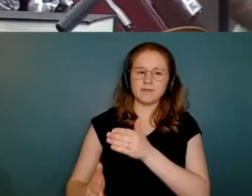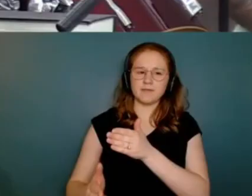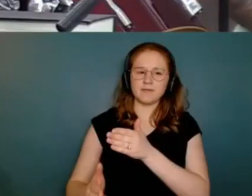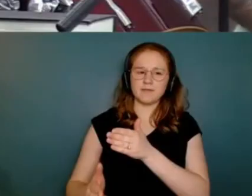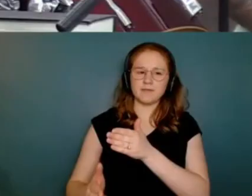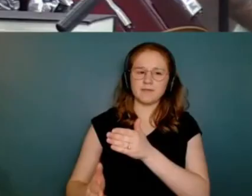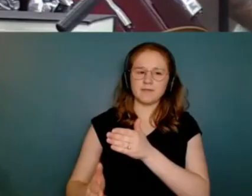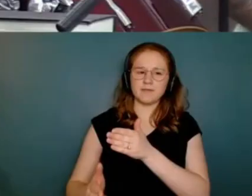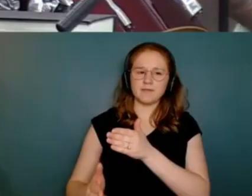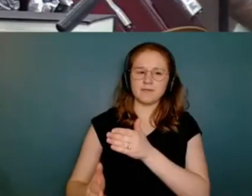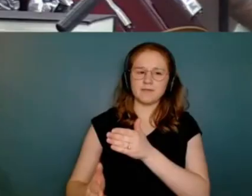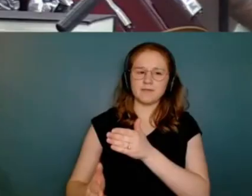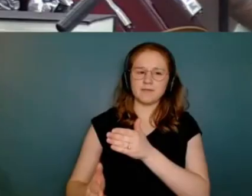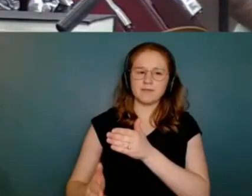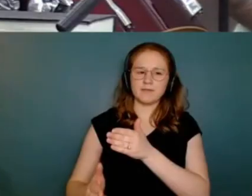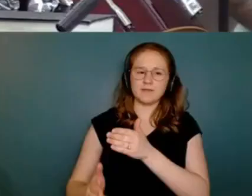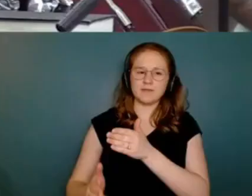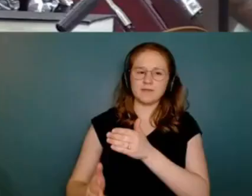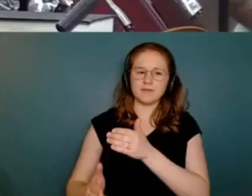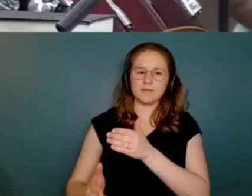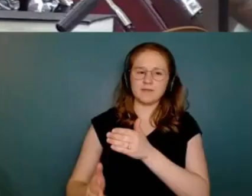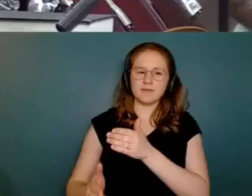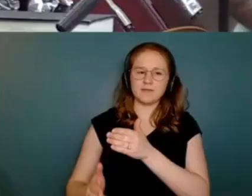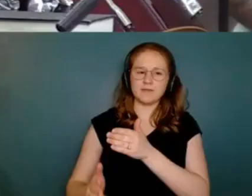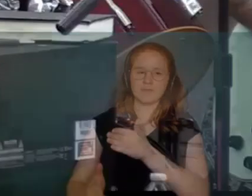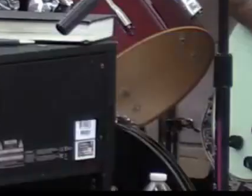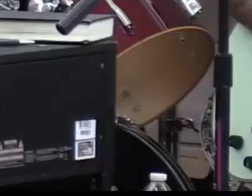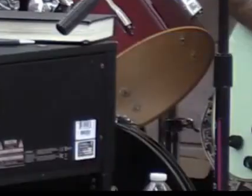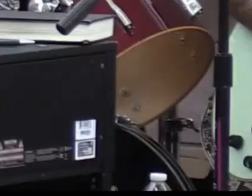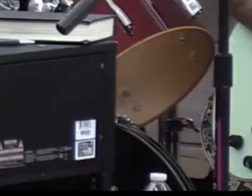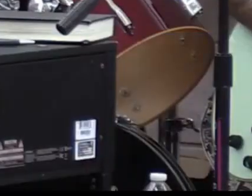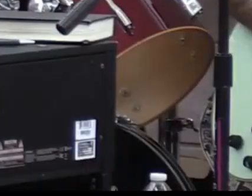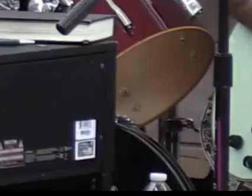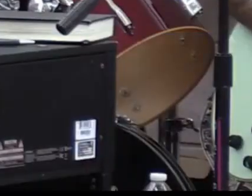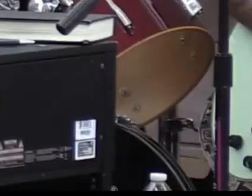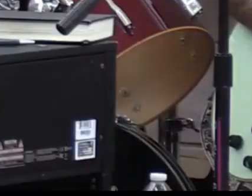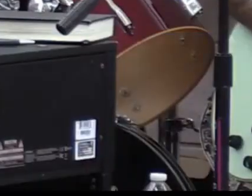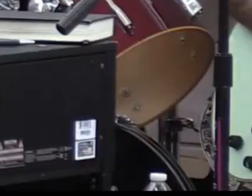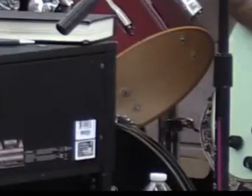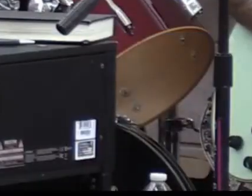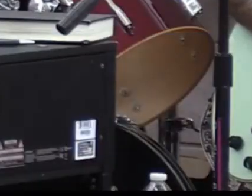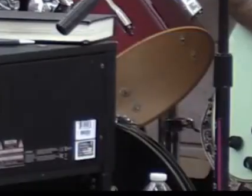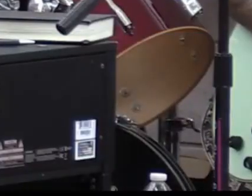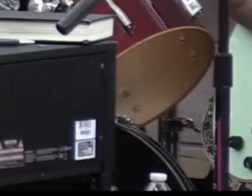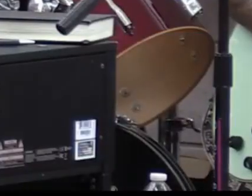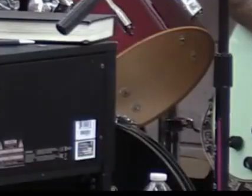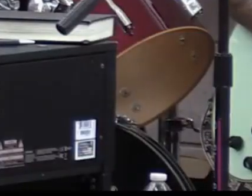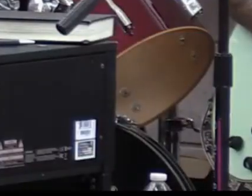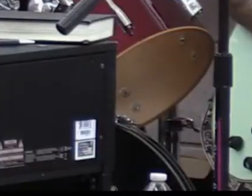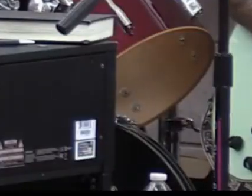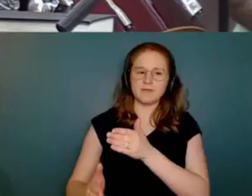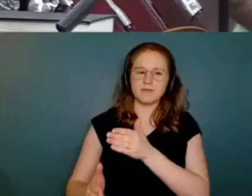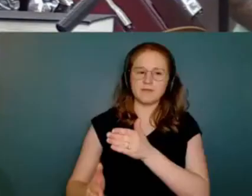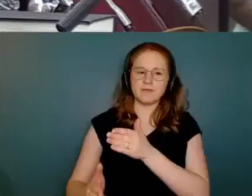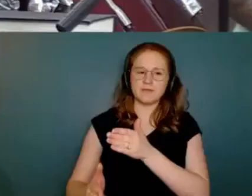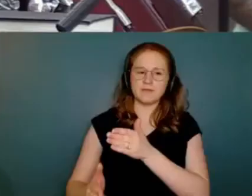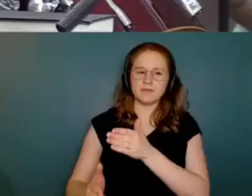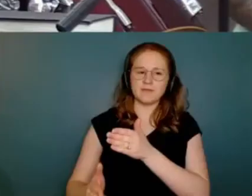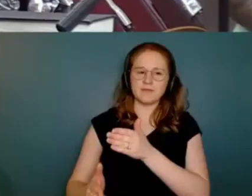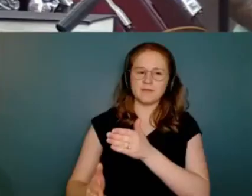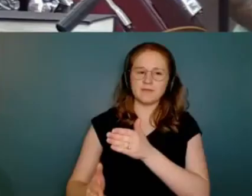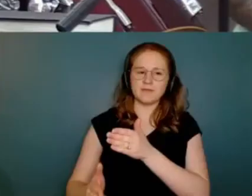Thy word is a lamp unto my feet and a light